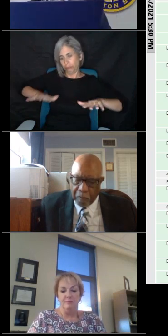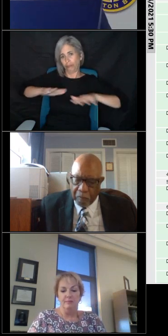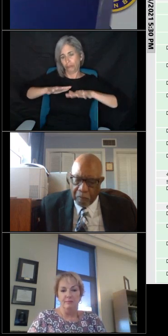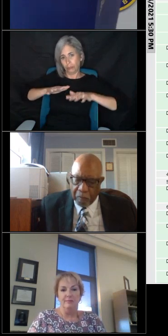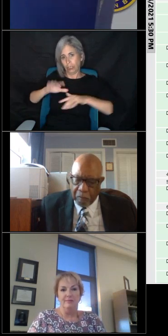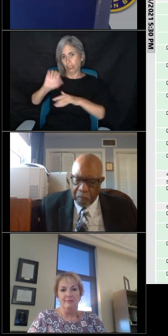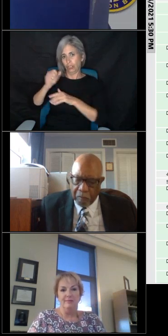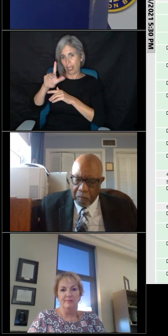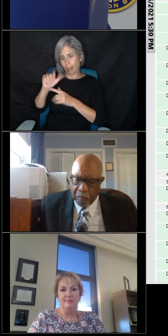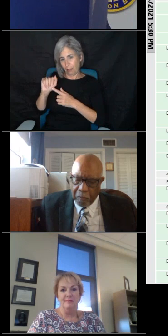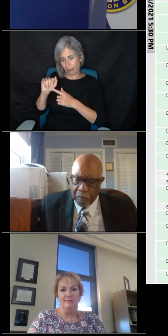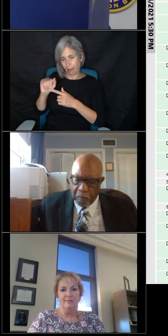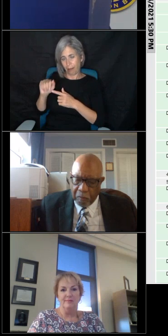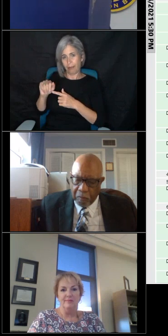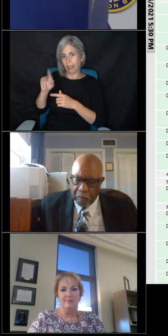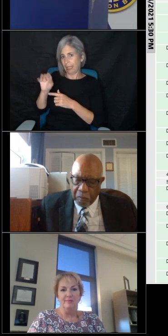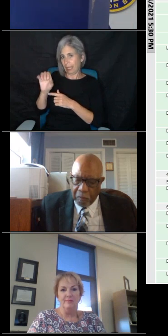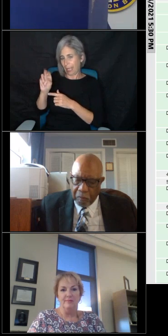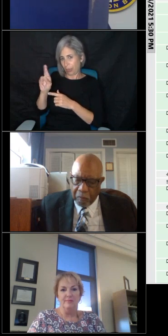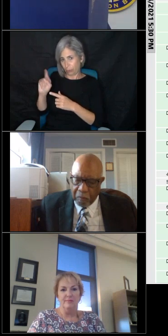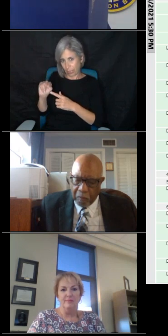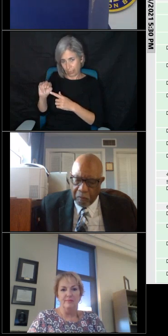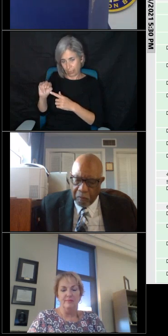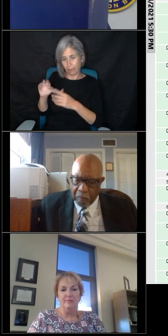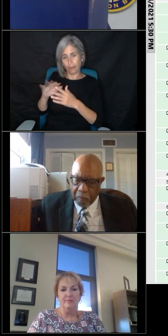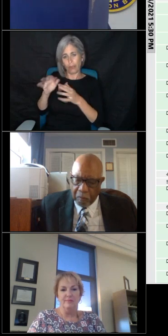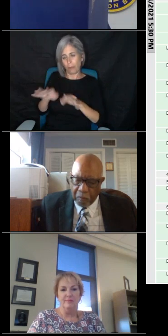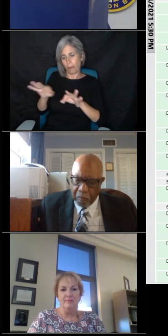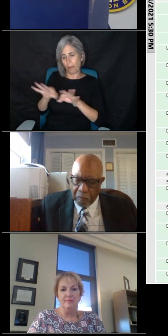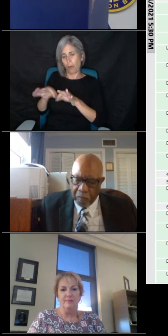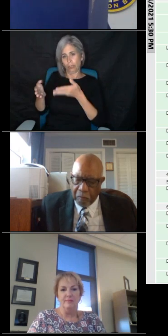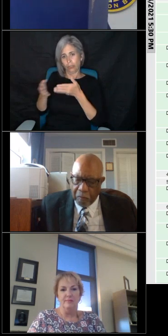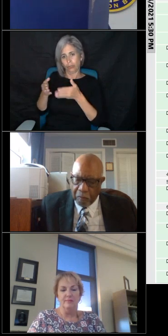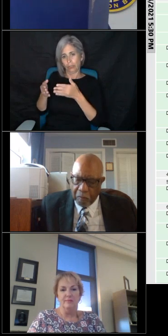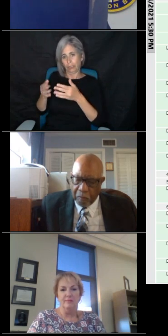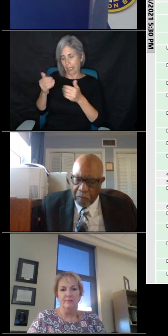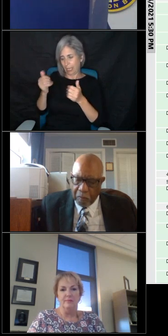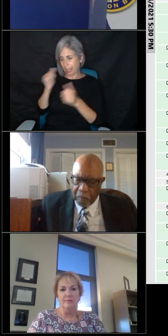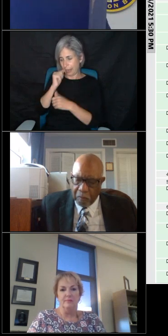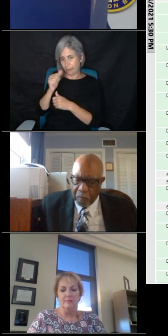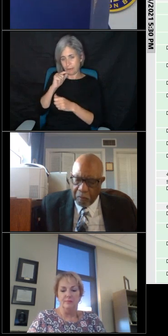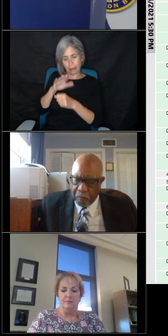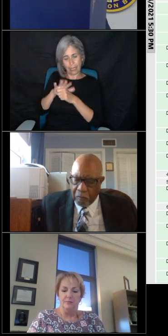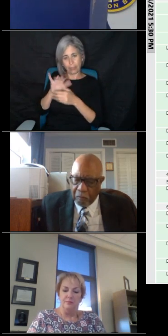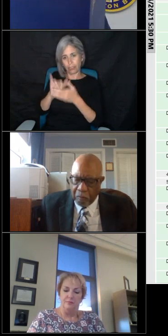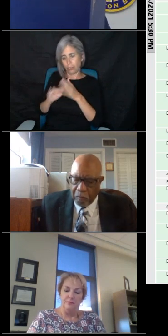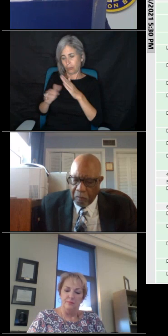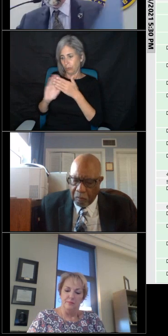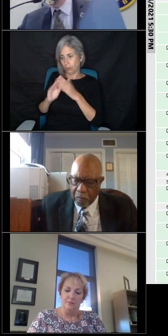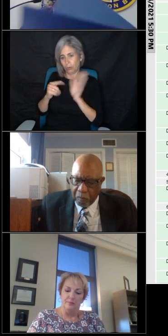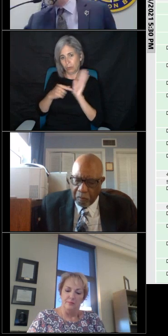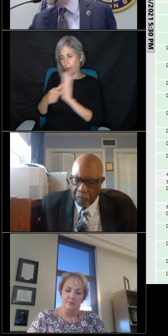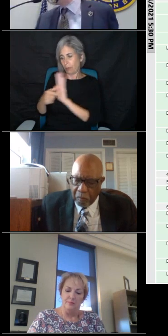Shayla and Catherine, for the vital services they perform and their exemplary dedication to the communities they represent.